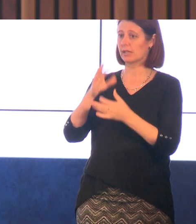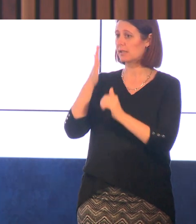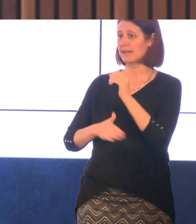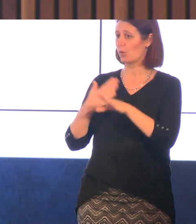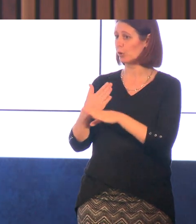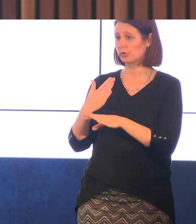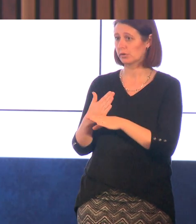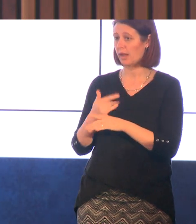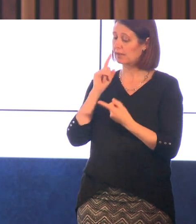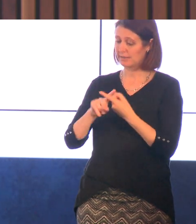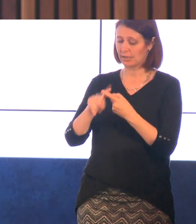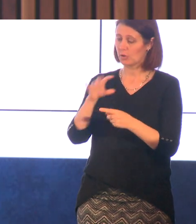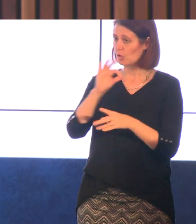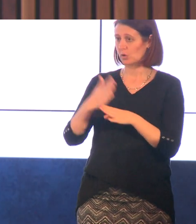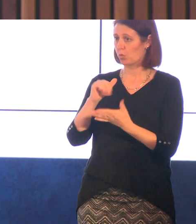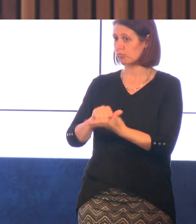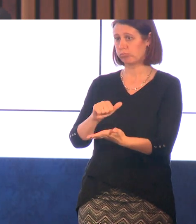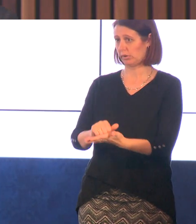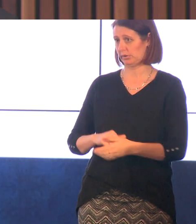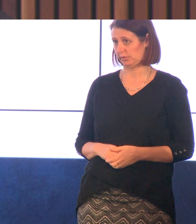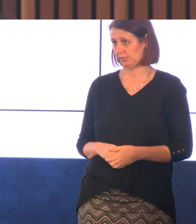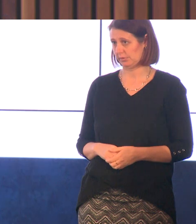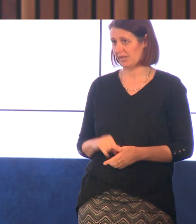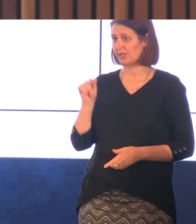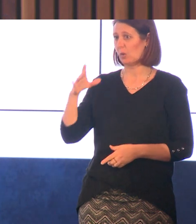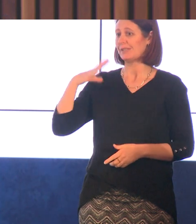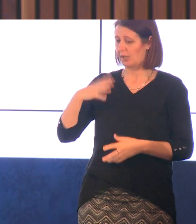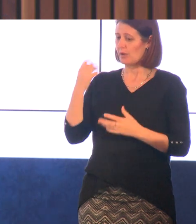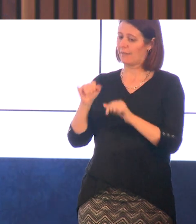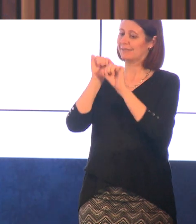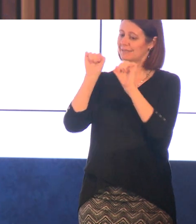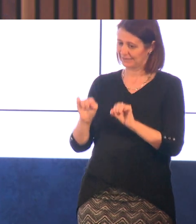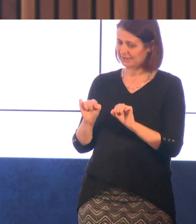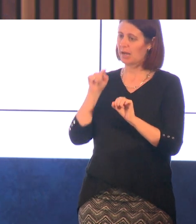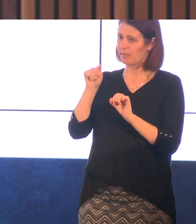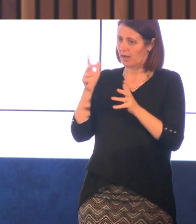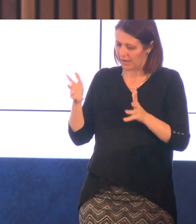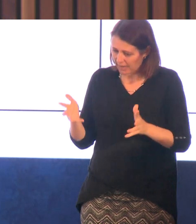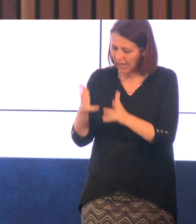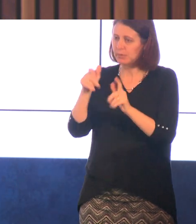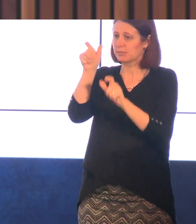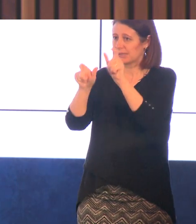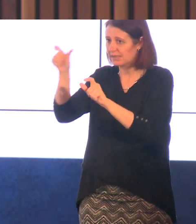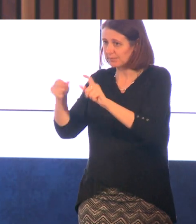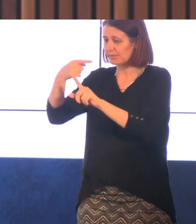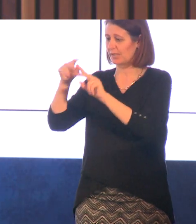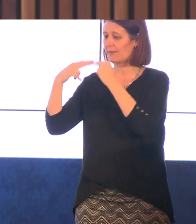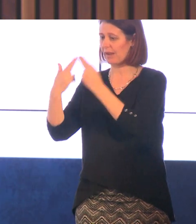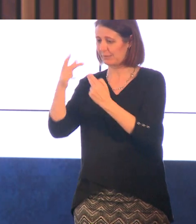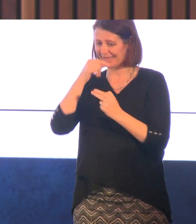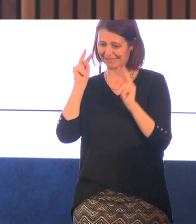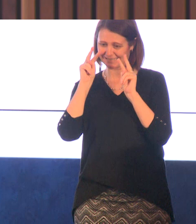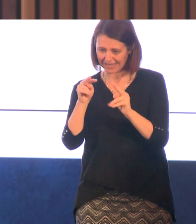worked, continues not to work properly, and so we need to have a system that enables participants and their families to see